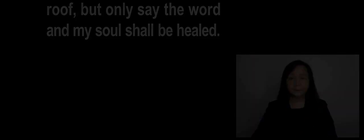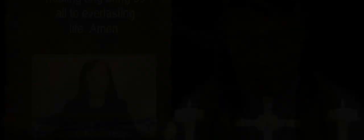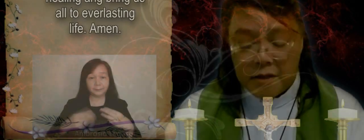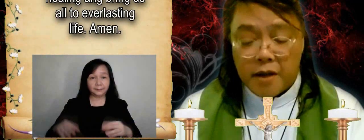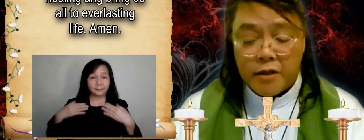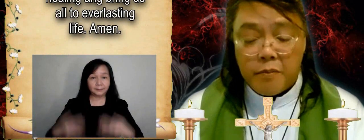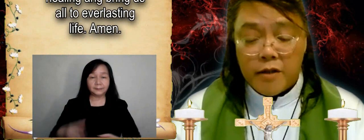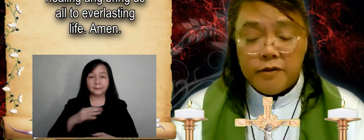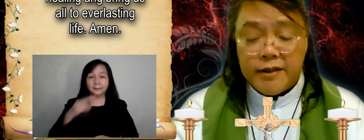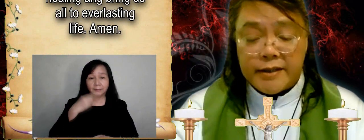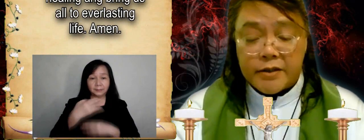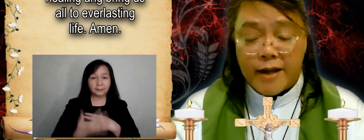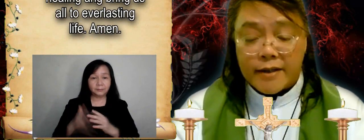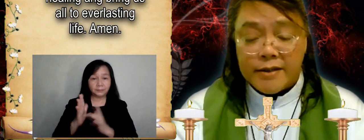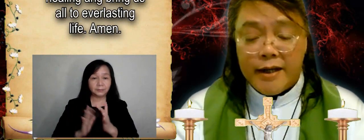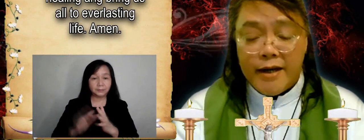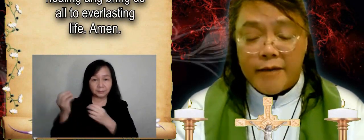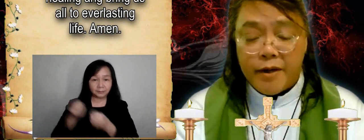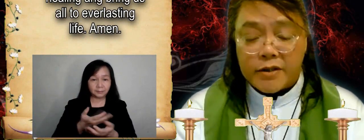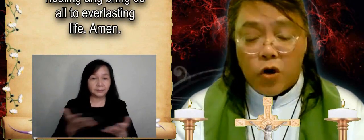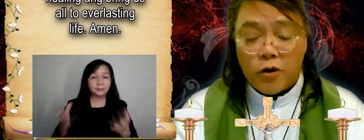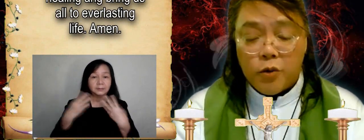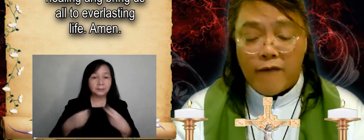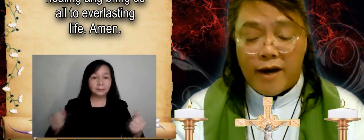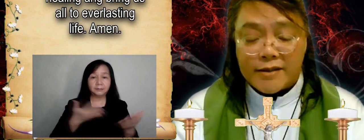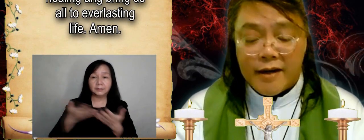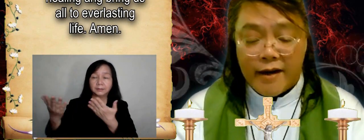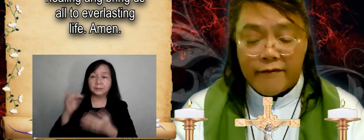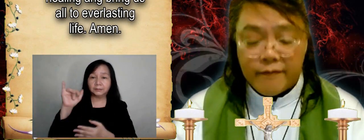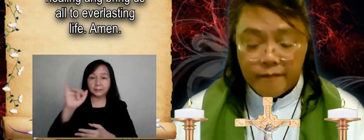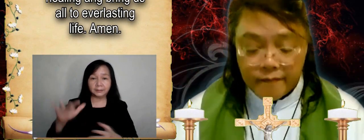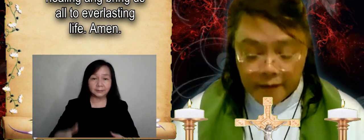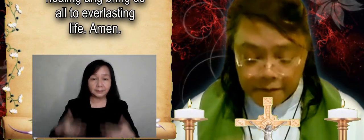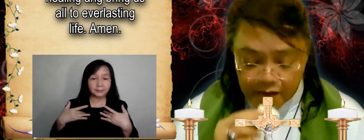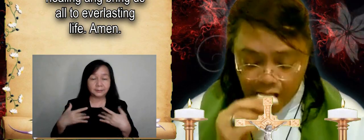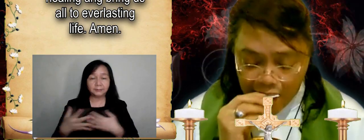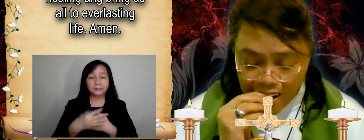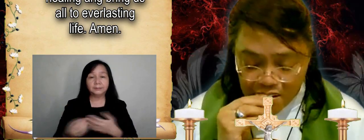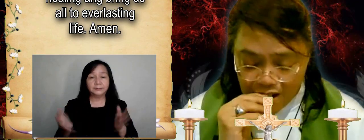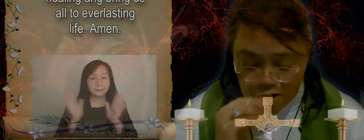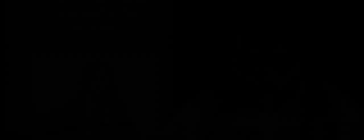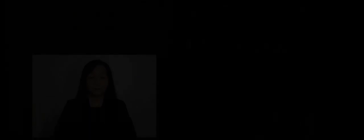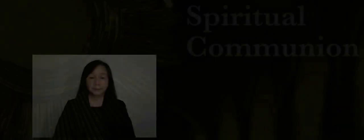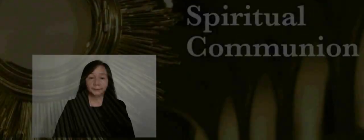healed May the blood and blood of Jesus grant us healing and bring us all to everlasting life Amen